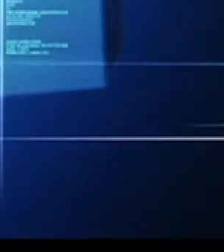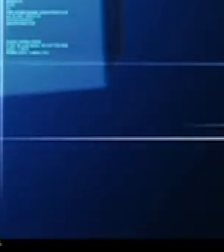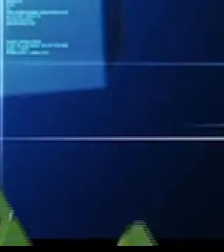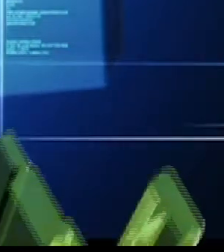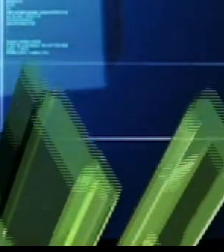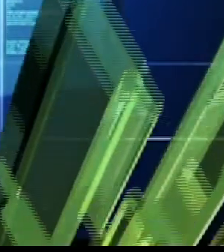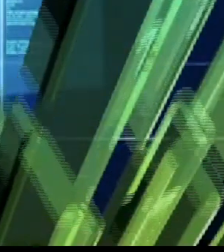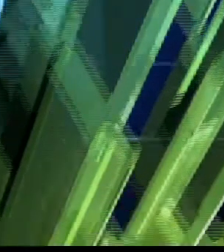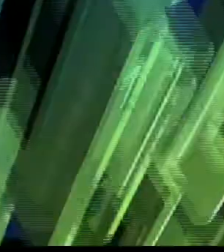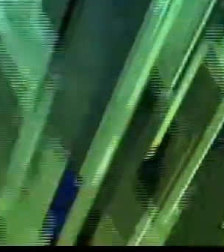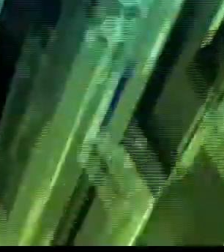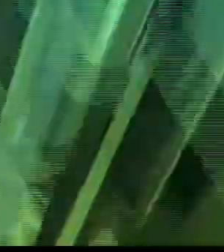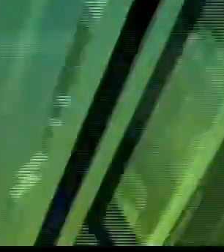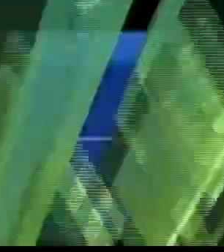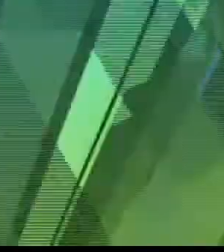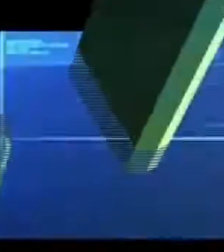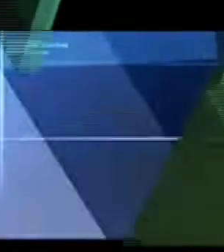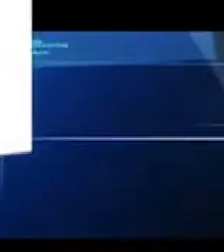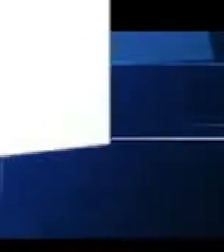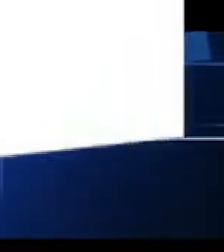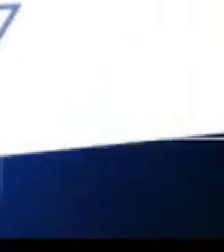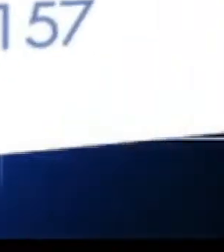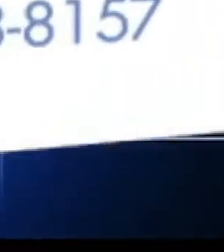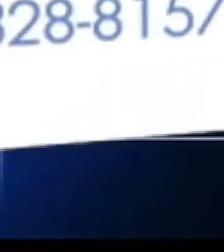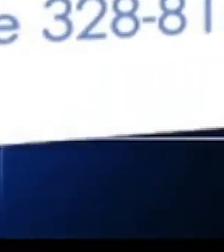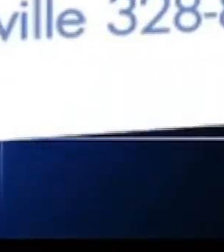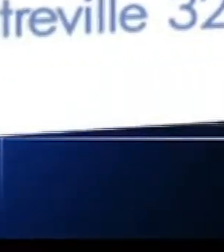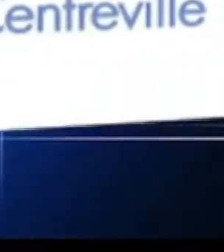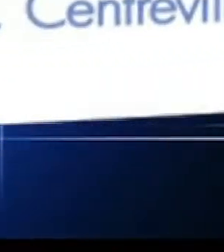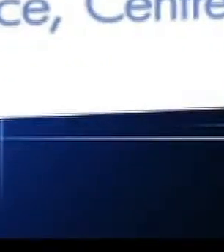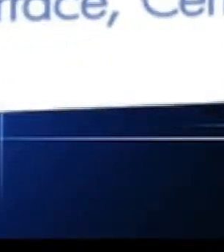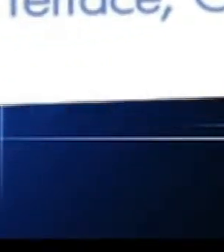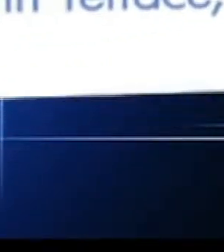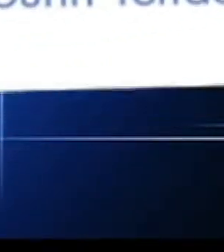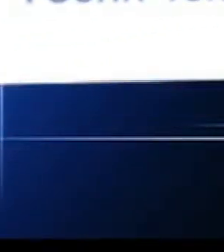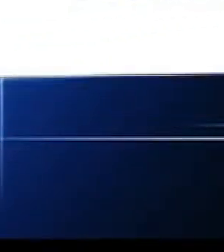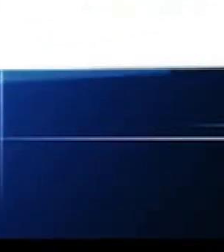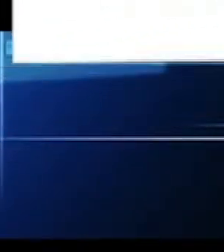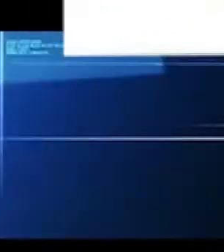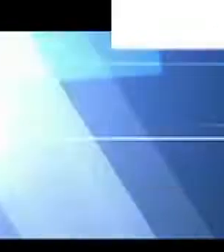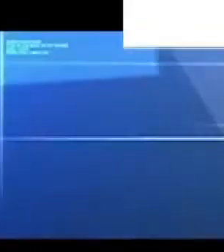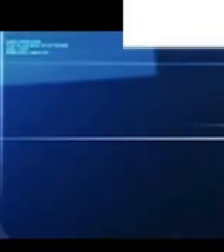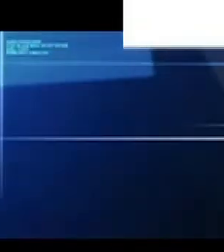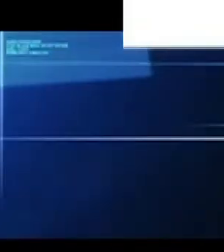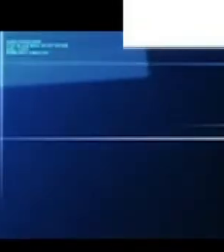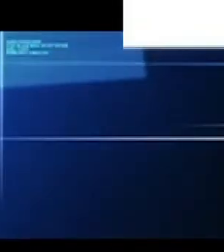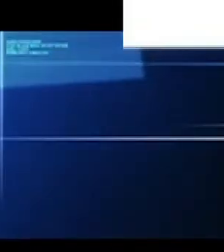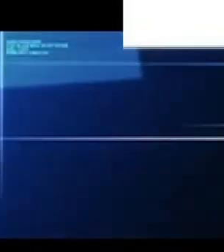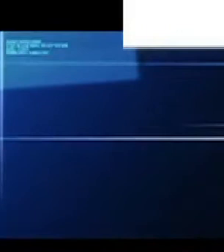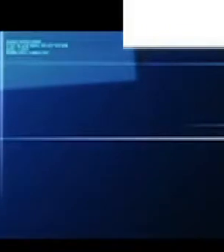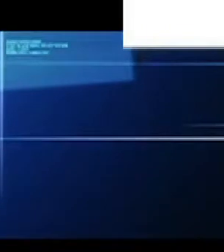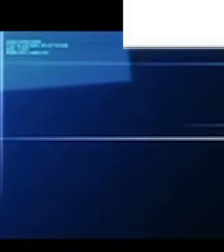This is ZNS Total Sports, brought to you by 4th Terrace Diagnostic Center.